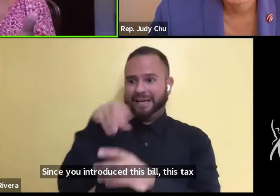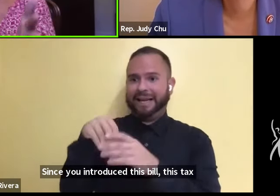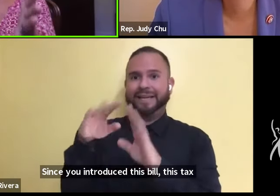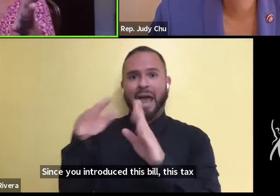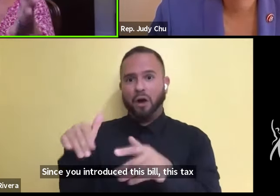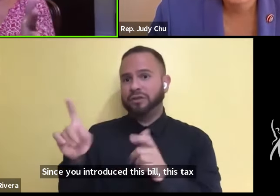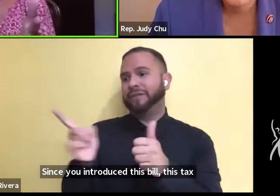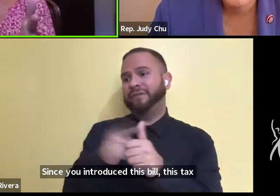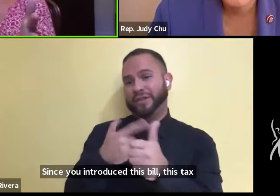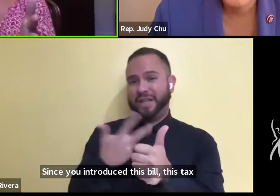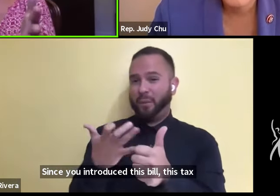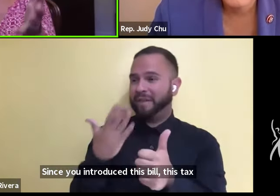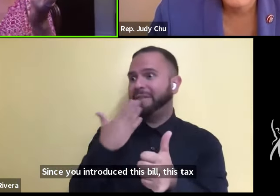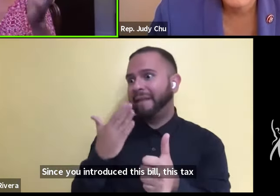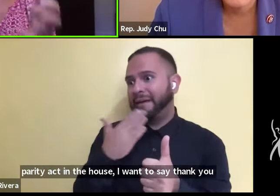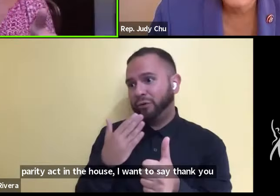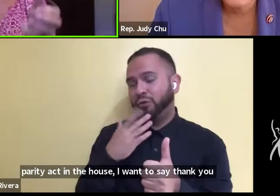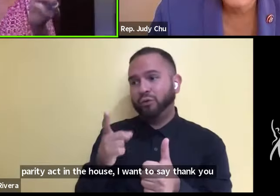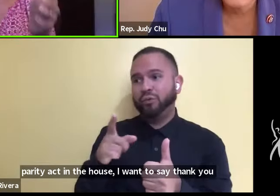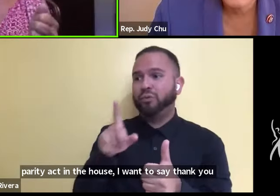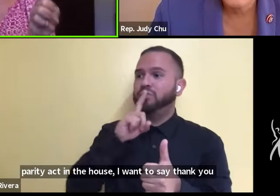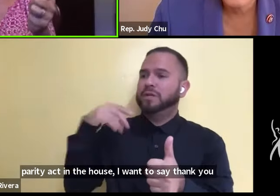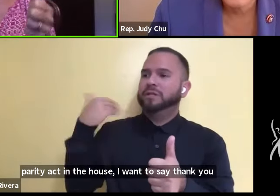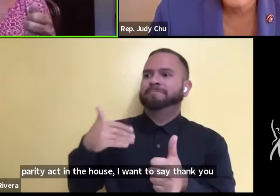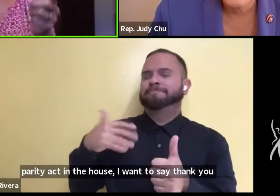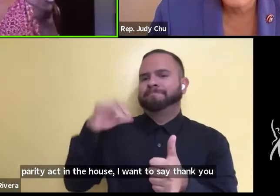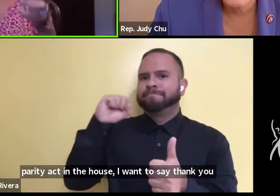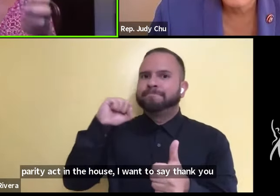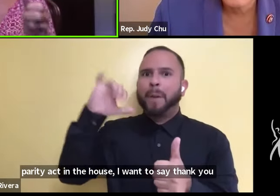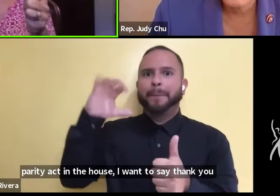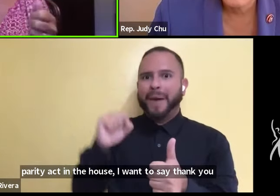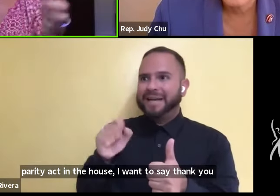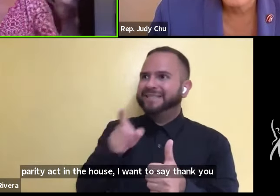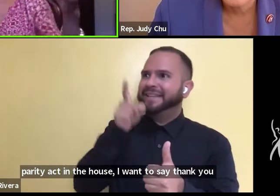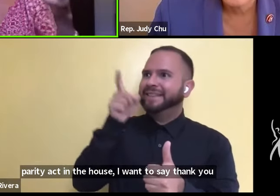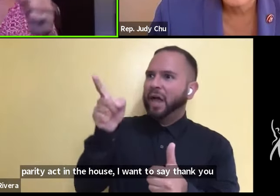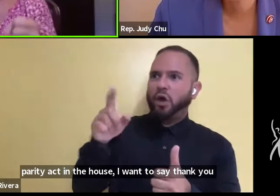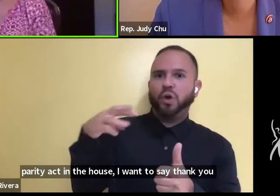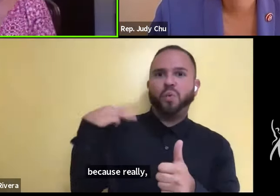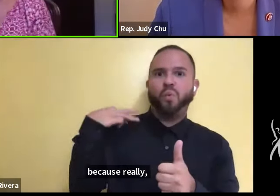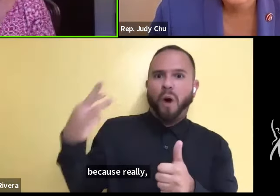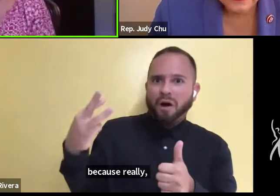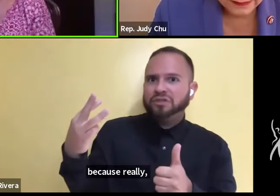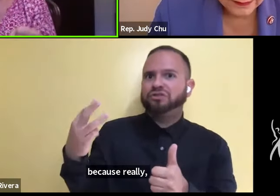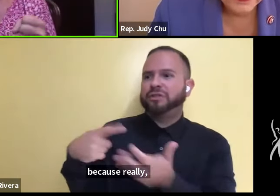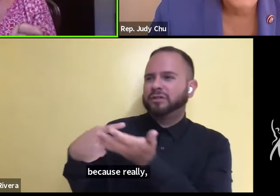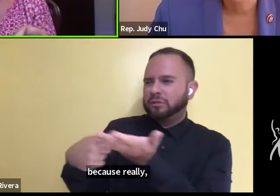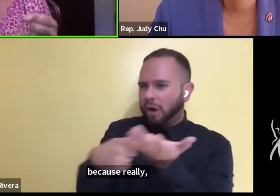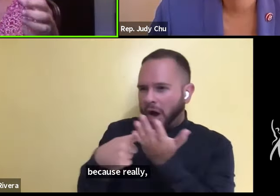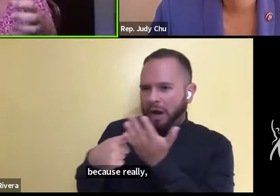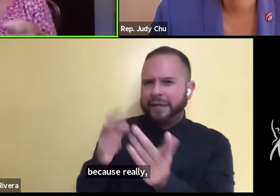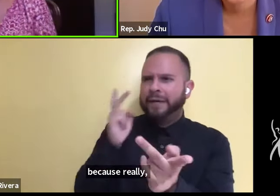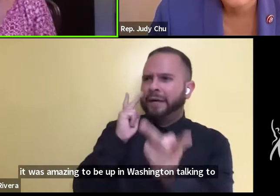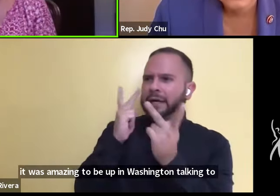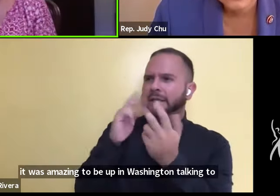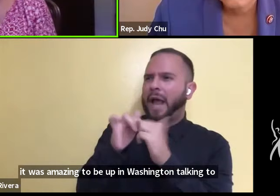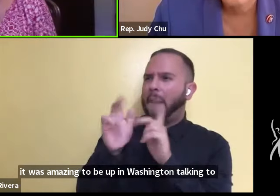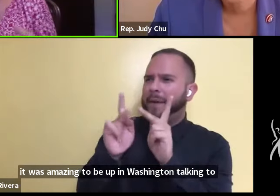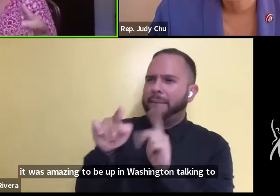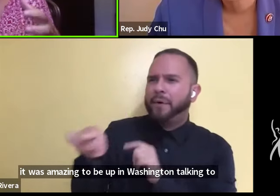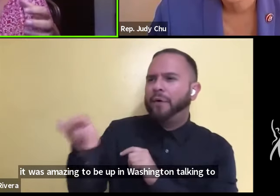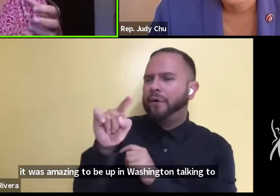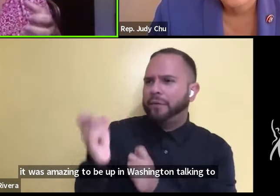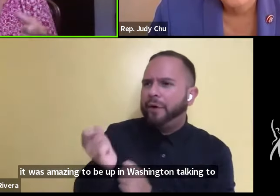you, because it was amazing to be up in Washington talking to everybody and seeing how people really understood